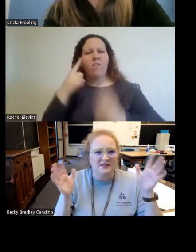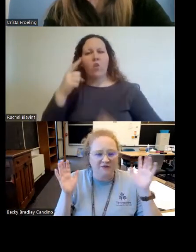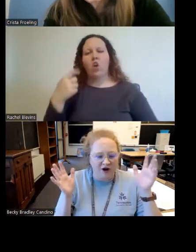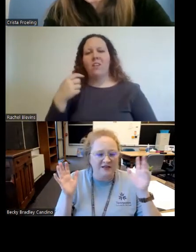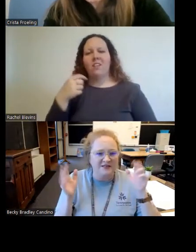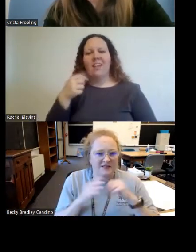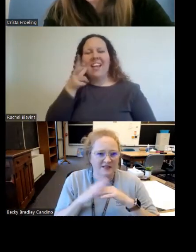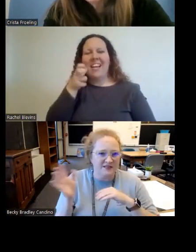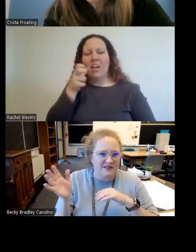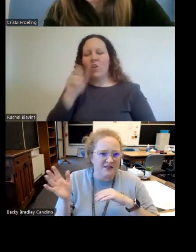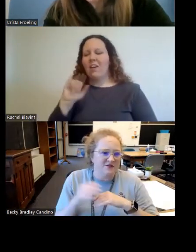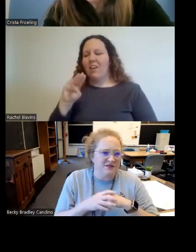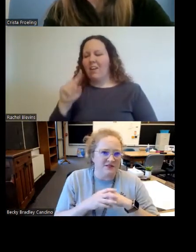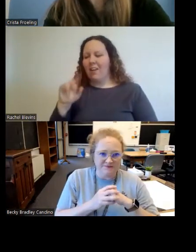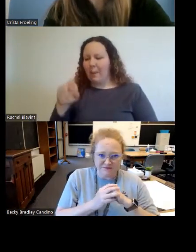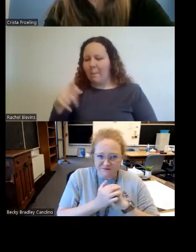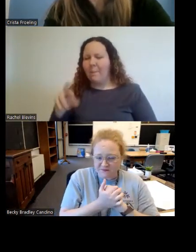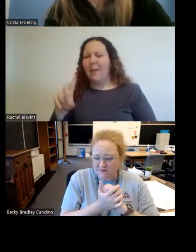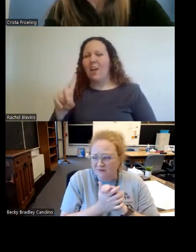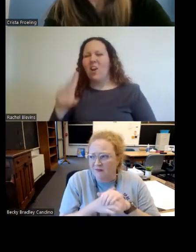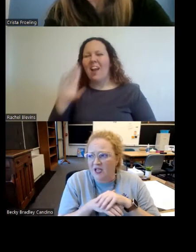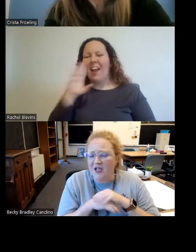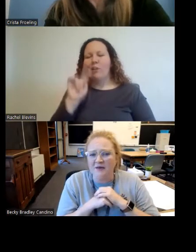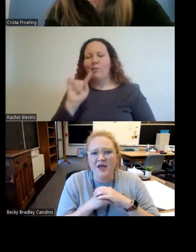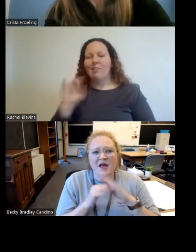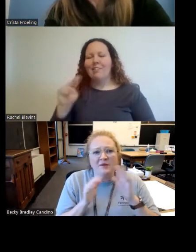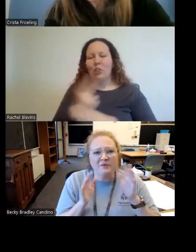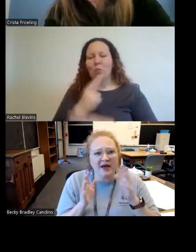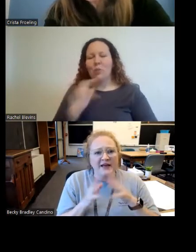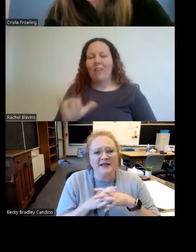that's the phrase that Tennessee uses. Yeah.